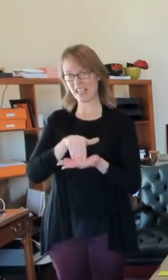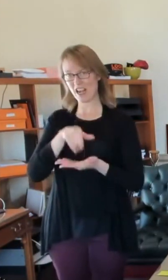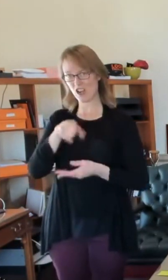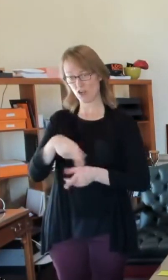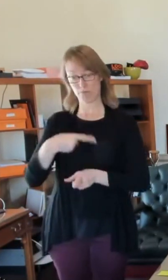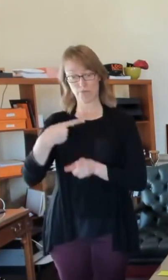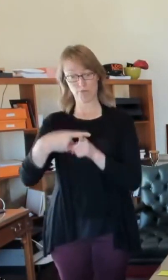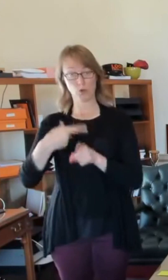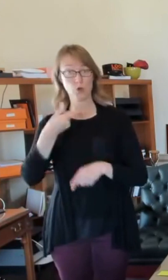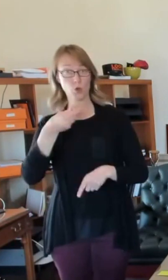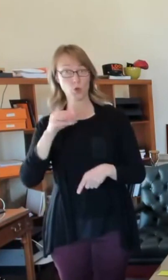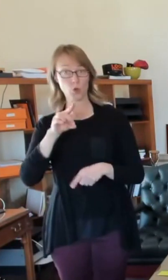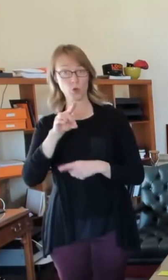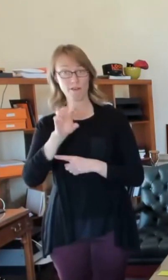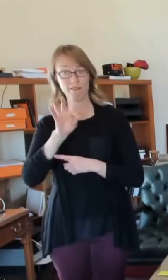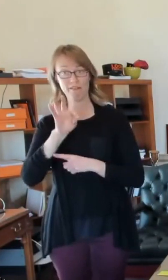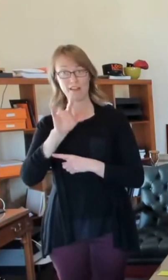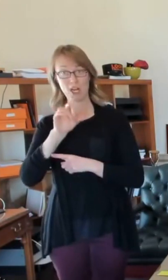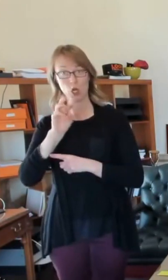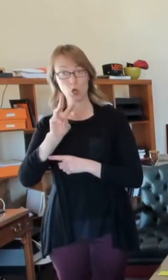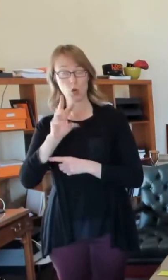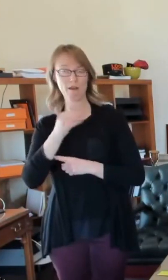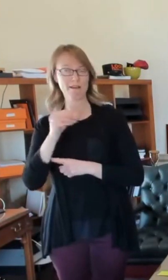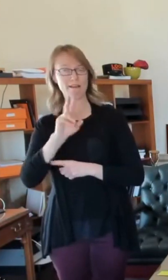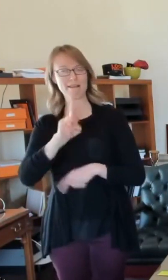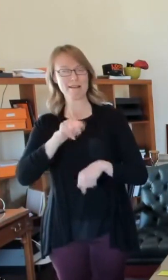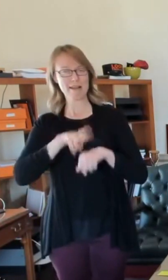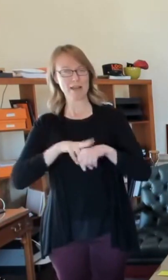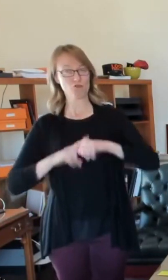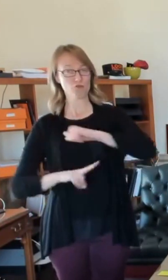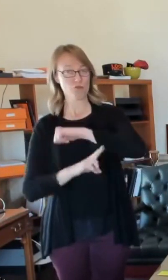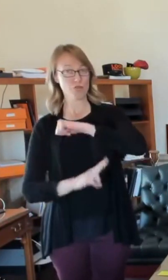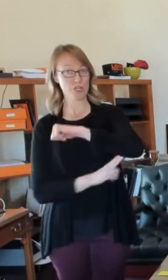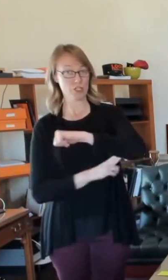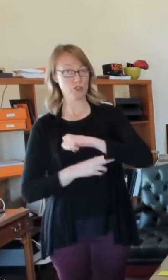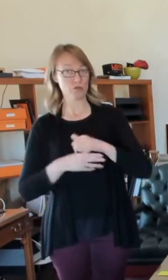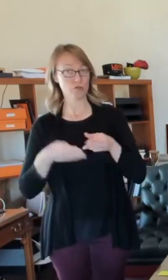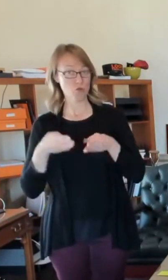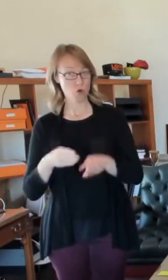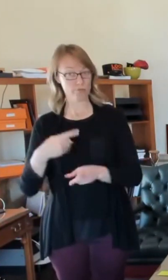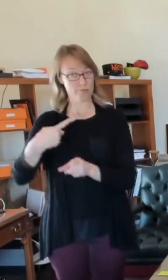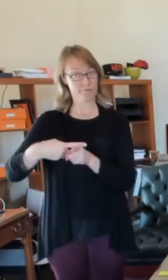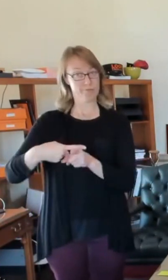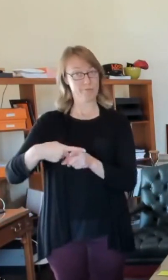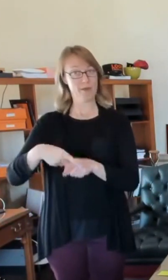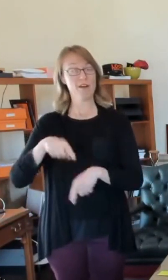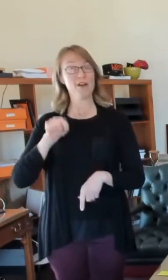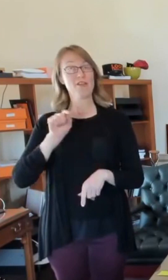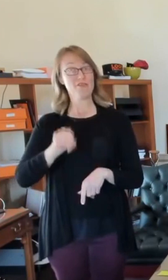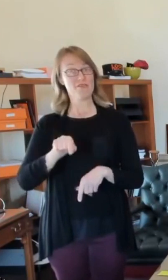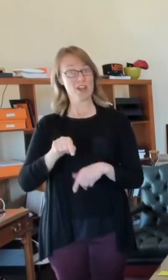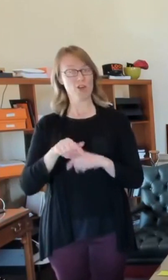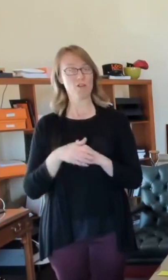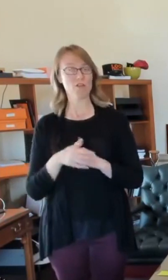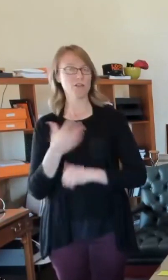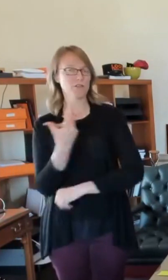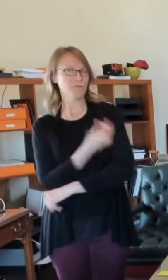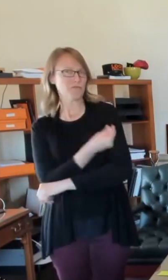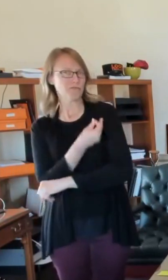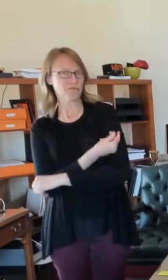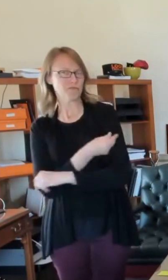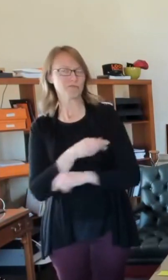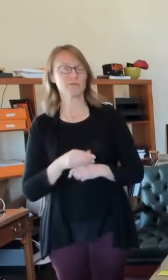Natural Bridge, roughly, and vaccinated around 1,500 people. Those invitations, it was